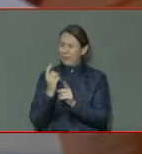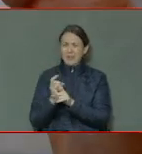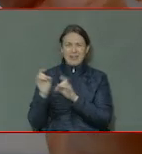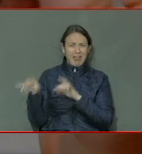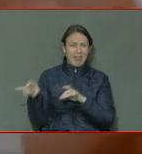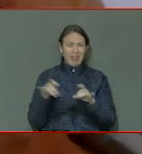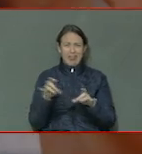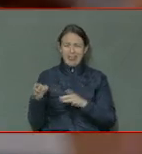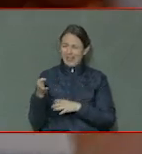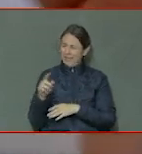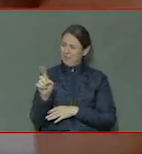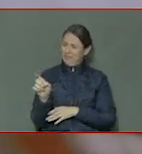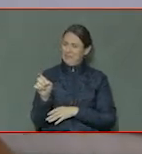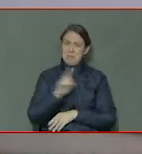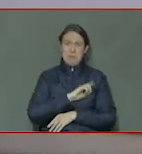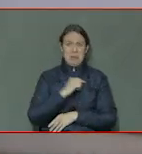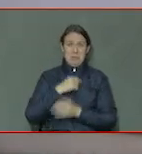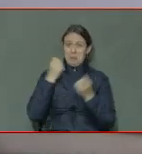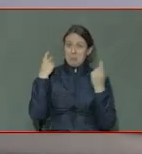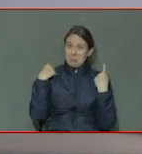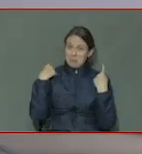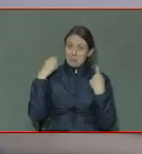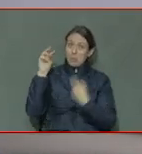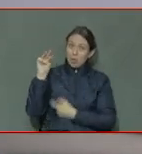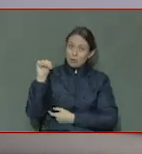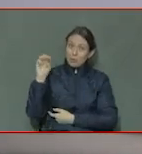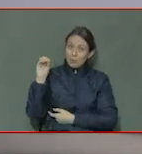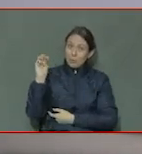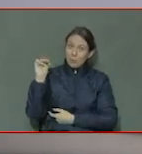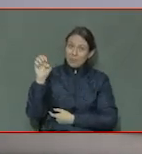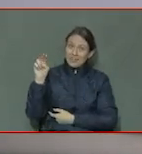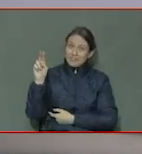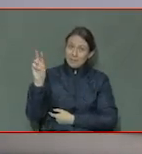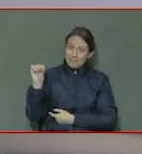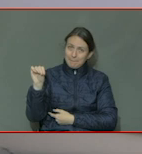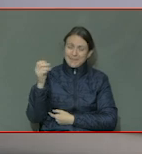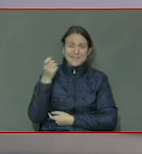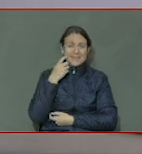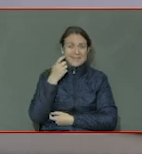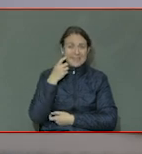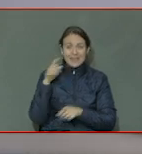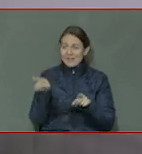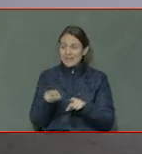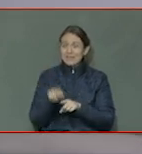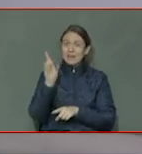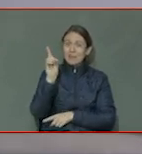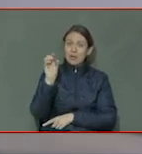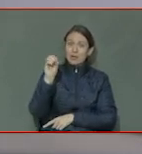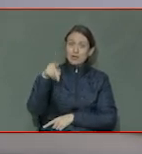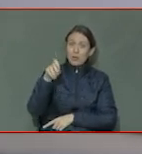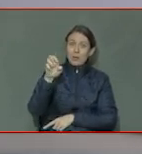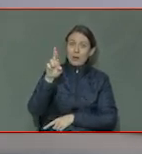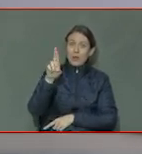why. Because momentum is supposed to be really easy. Momentum and Doppler effect is supposed to be